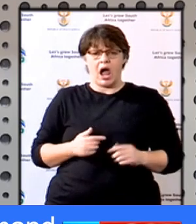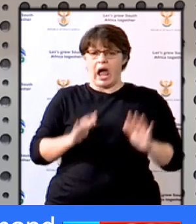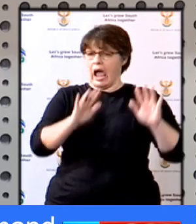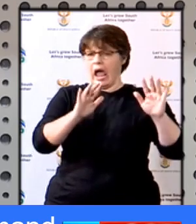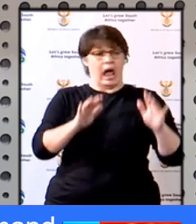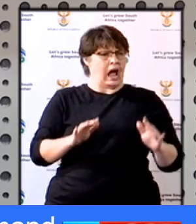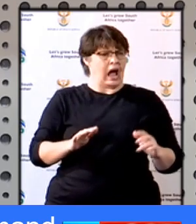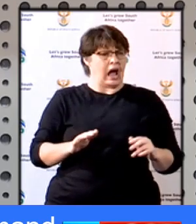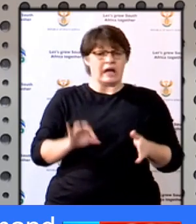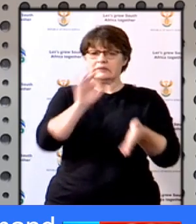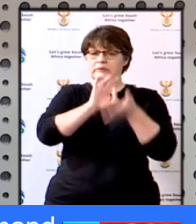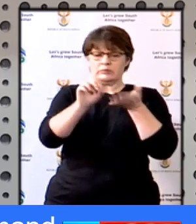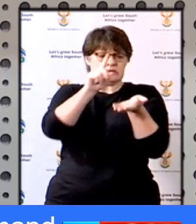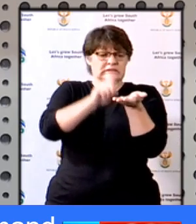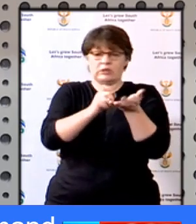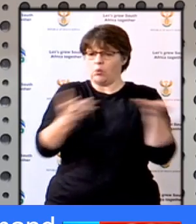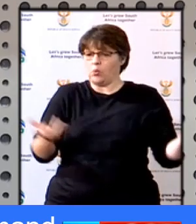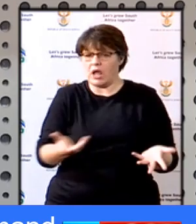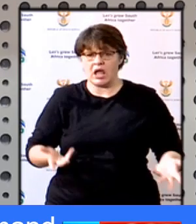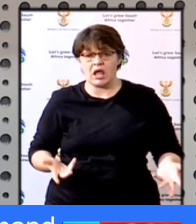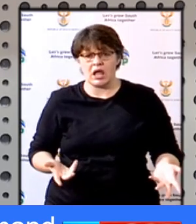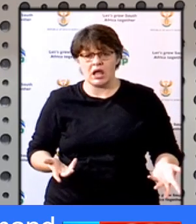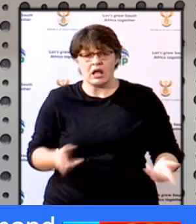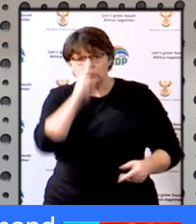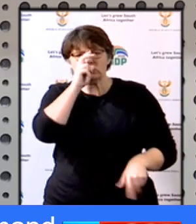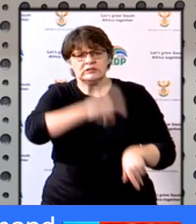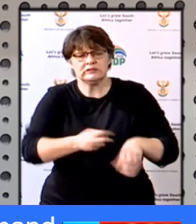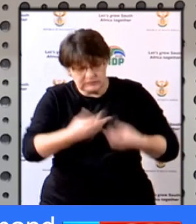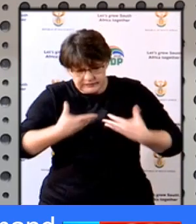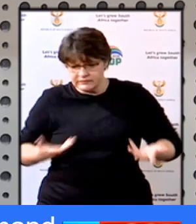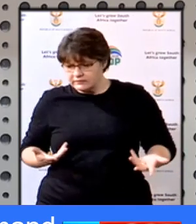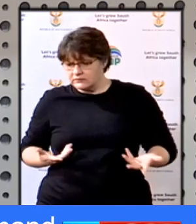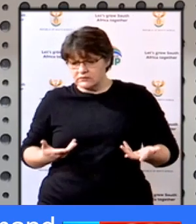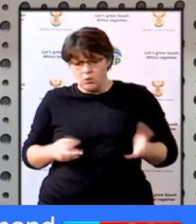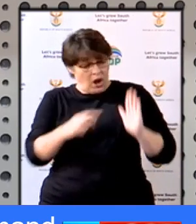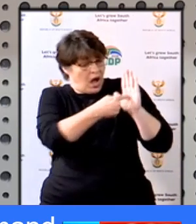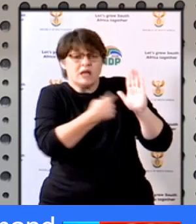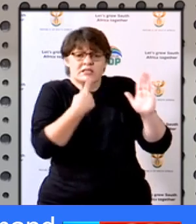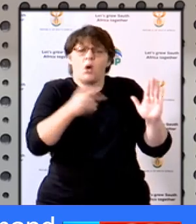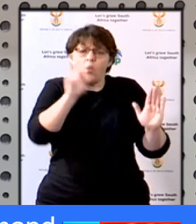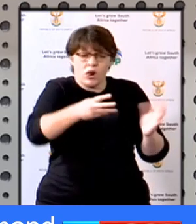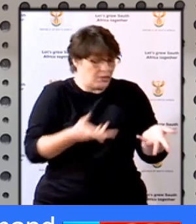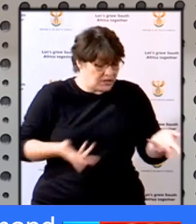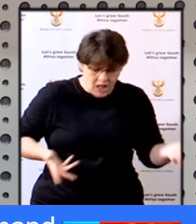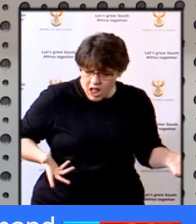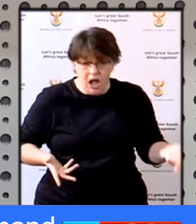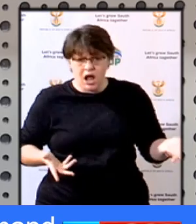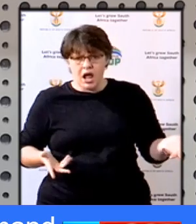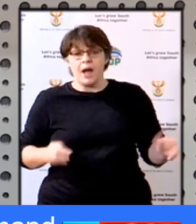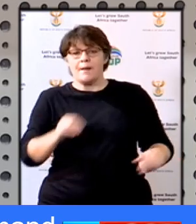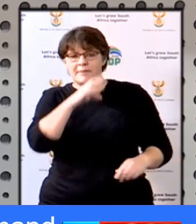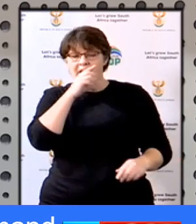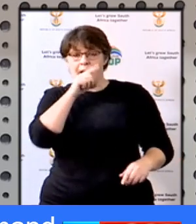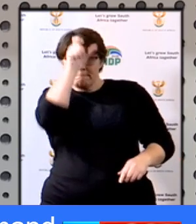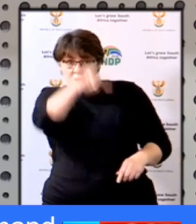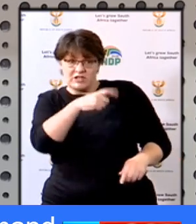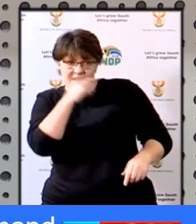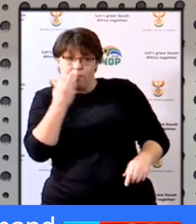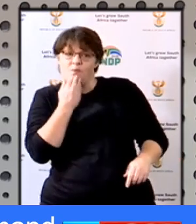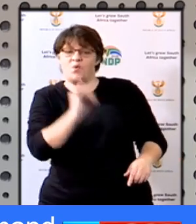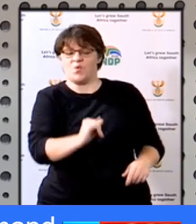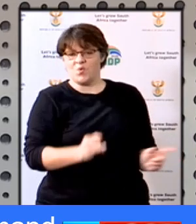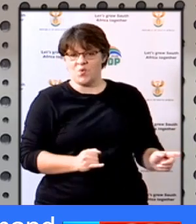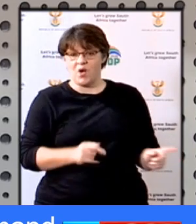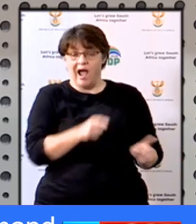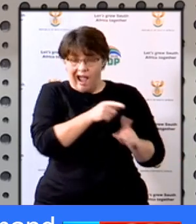hang on, where is the sanitizer that the directions talk about? Then there is a named person,